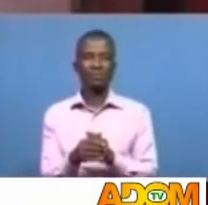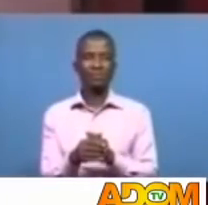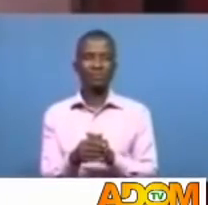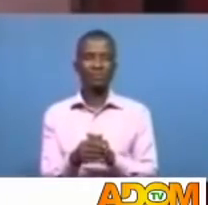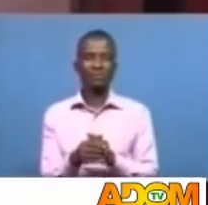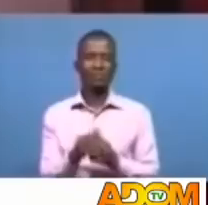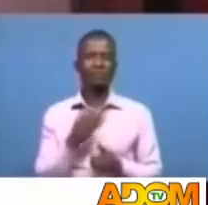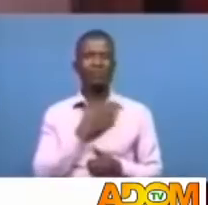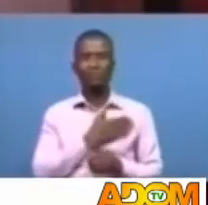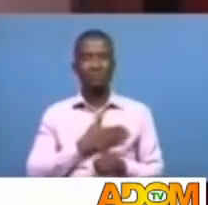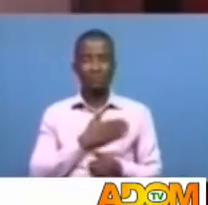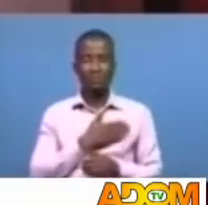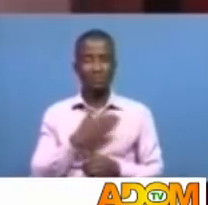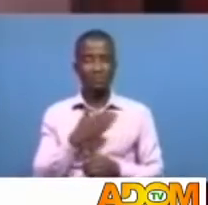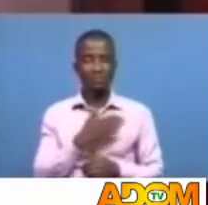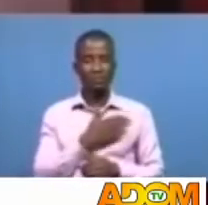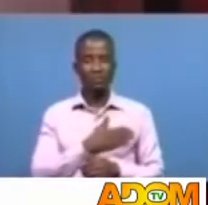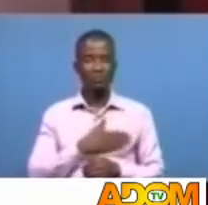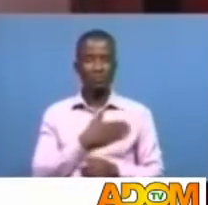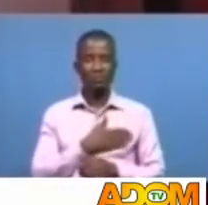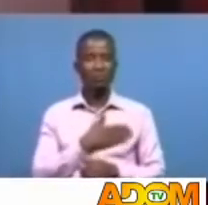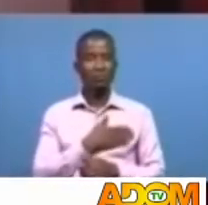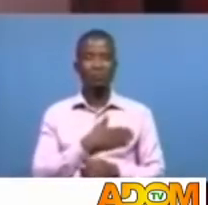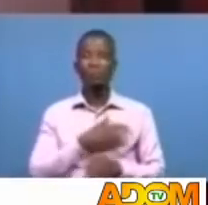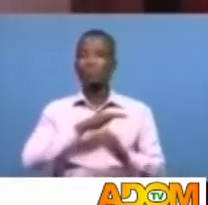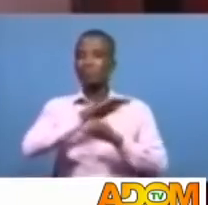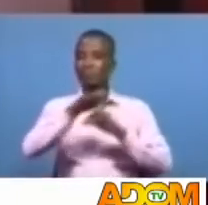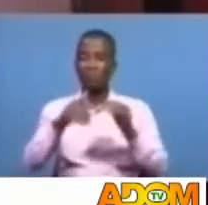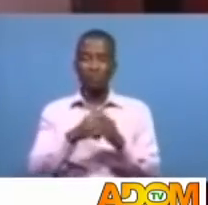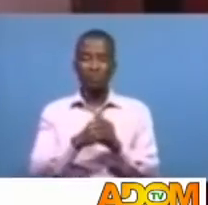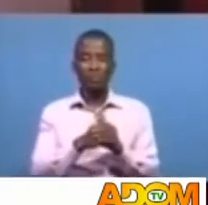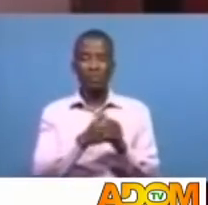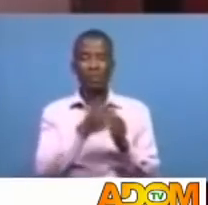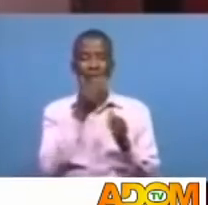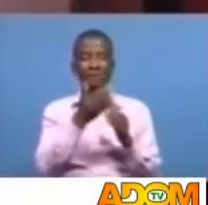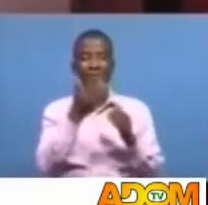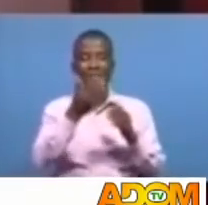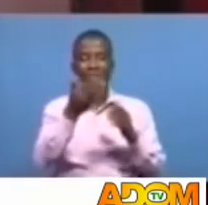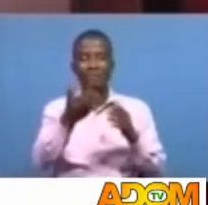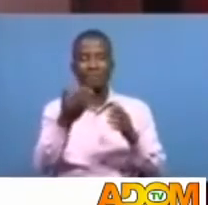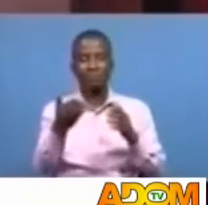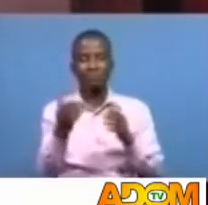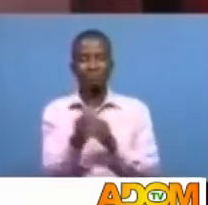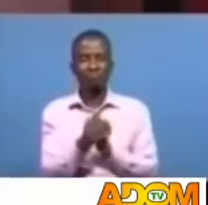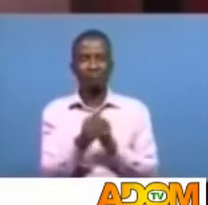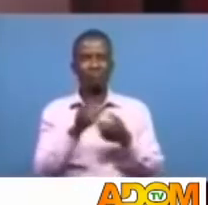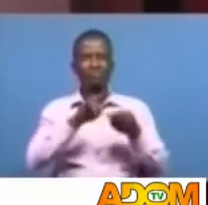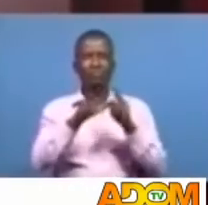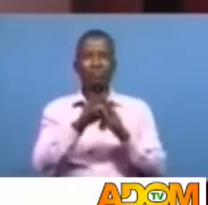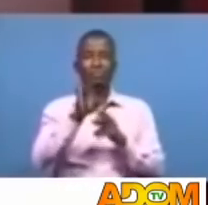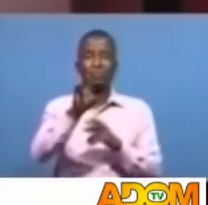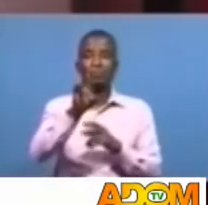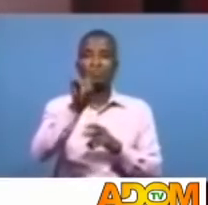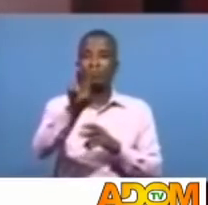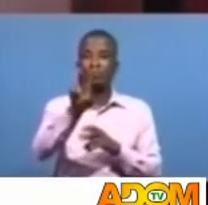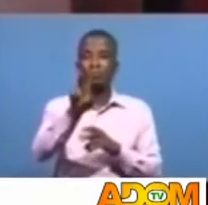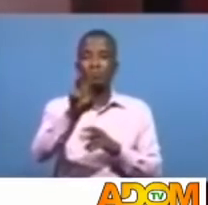So, my lords, all the submissions around section 72 that the